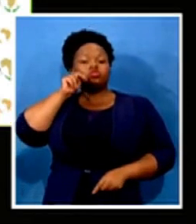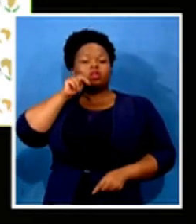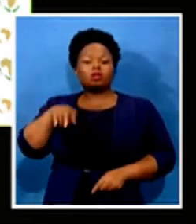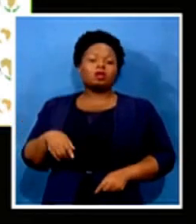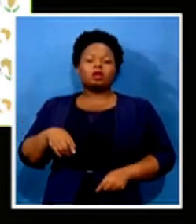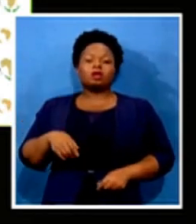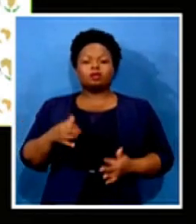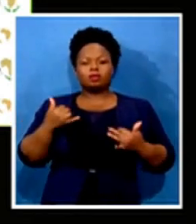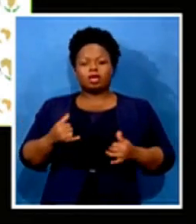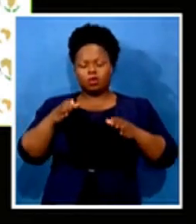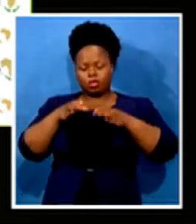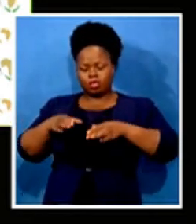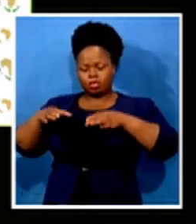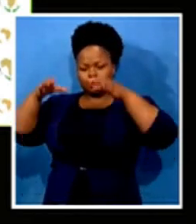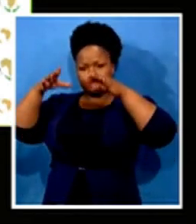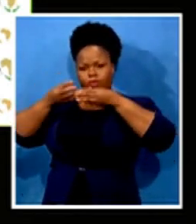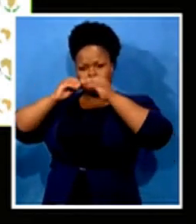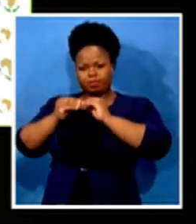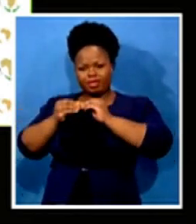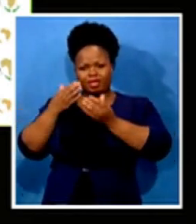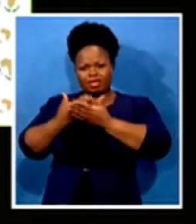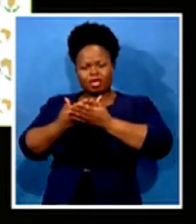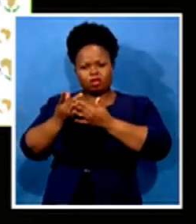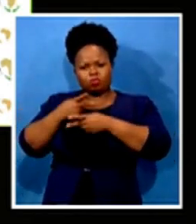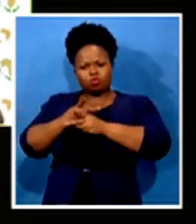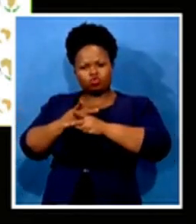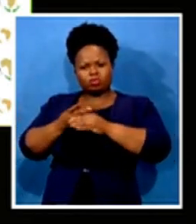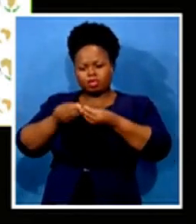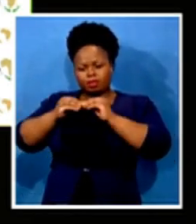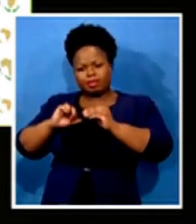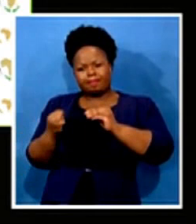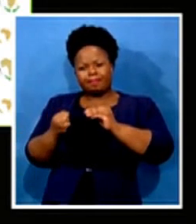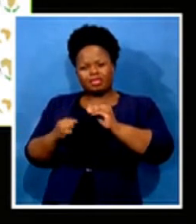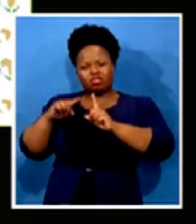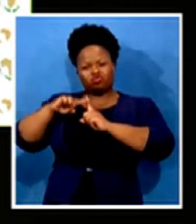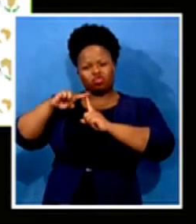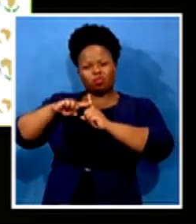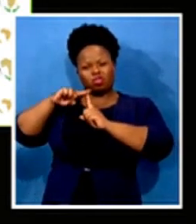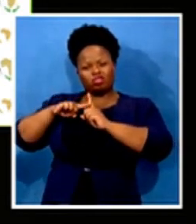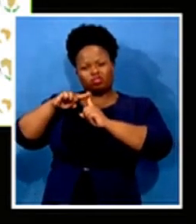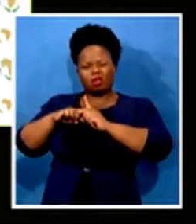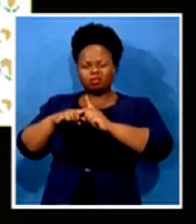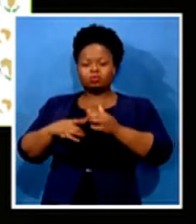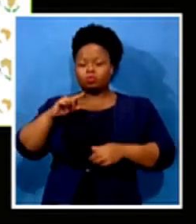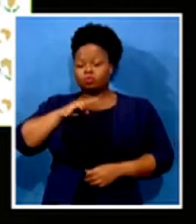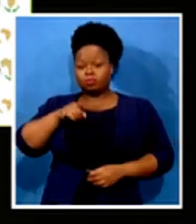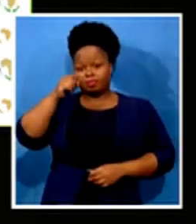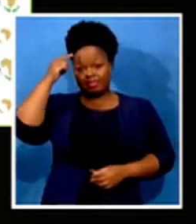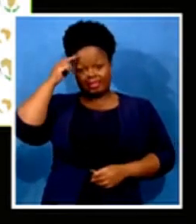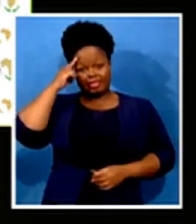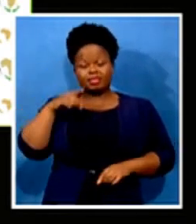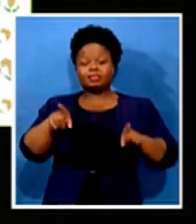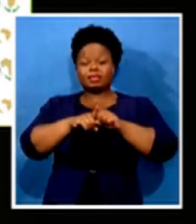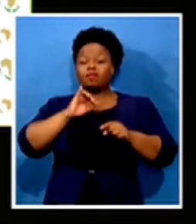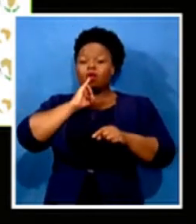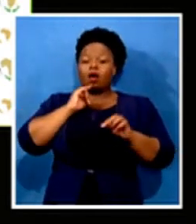can produce and maintain temperatures, because we have to think of deep freezers, connecting them to very